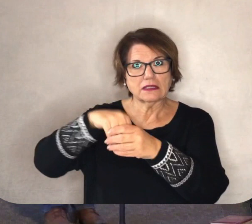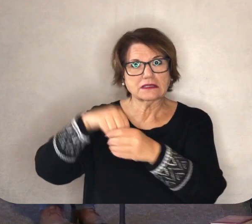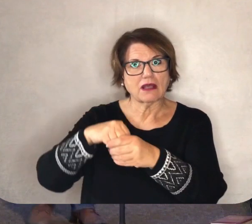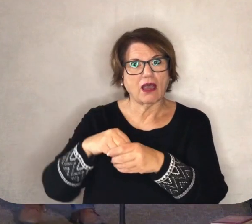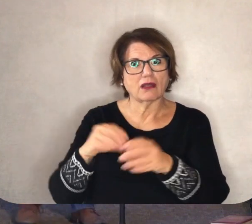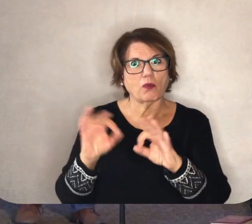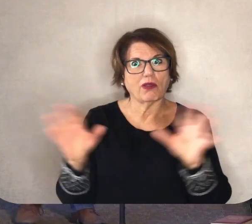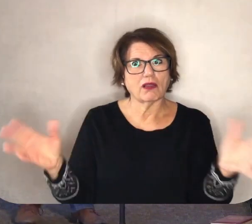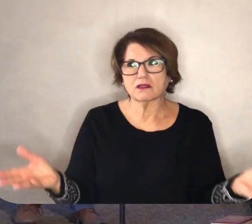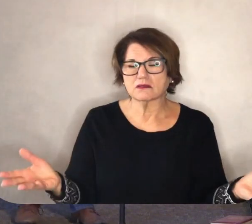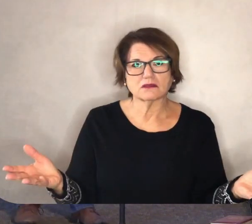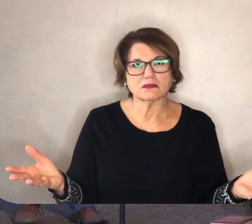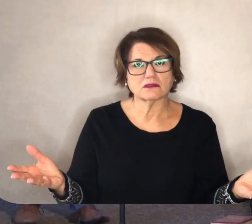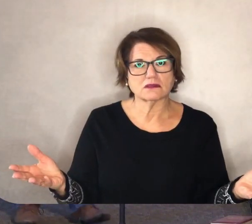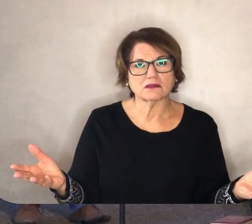harmless.